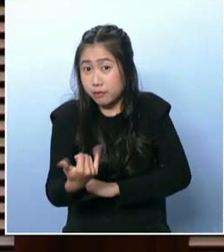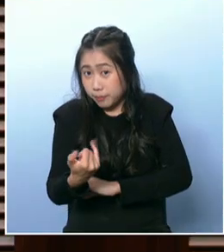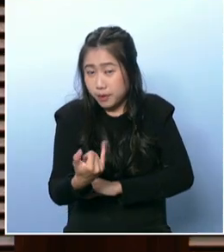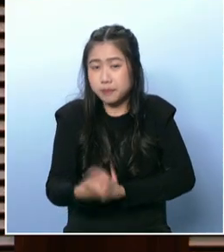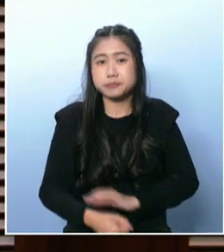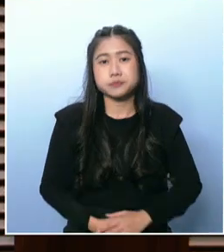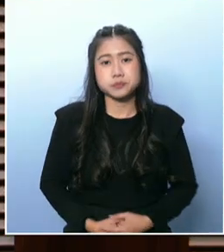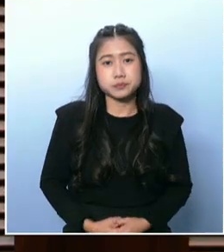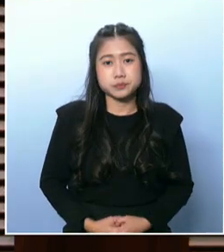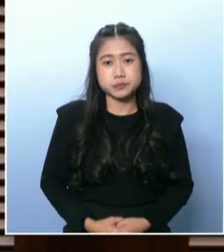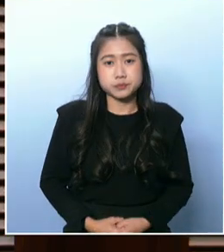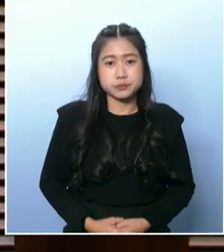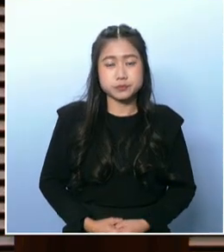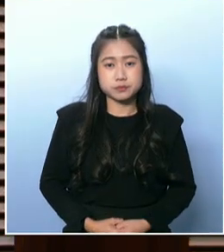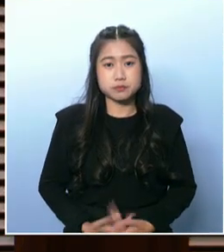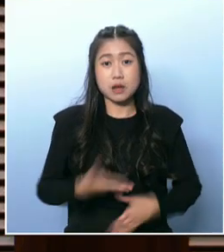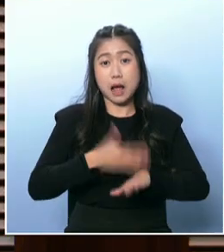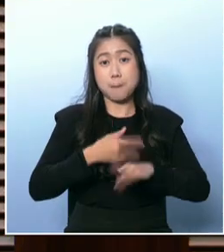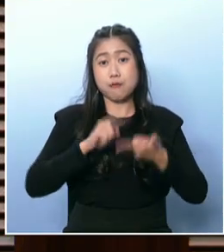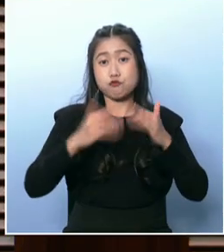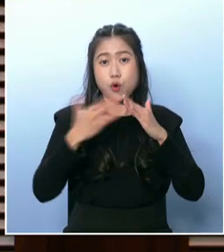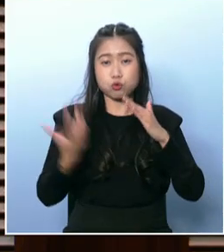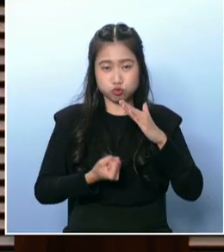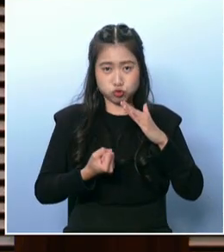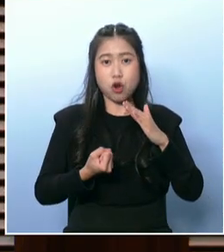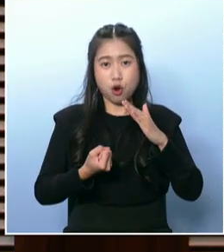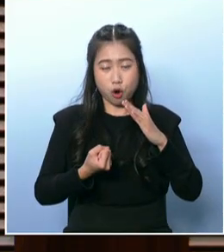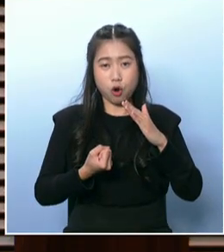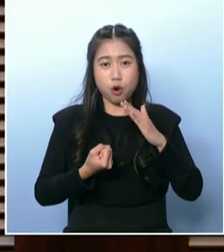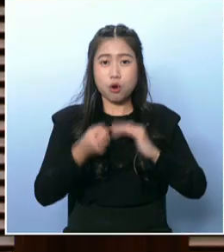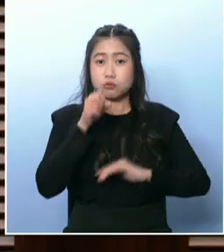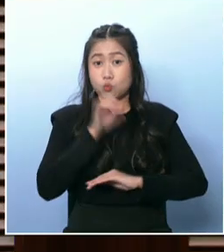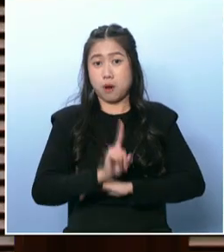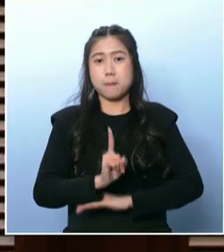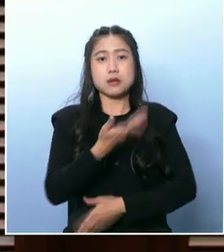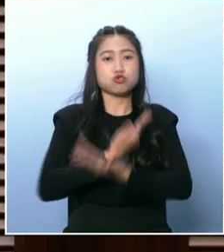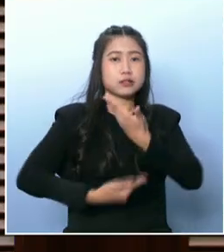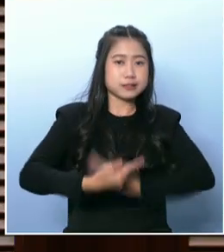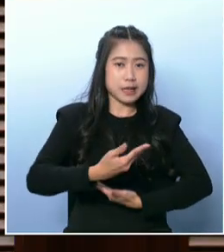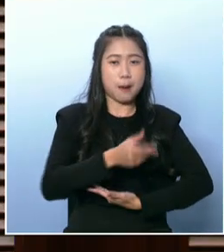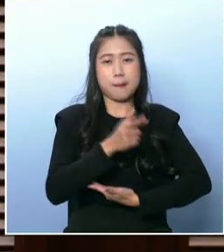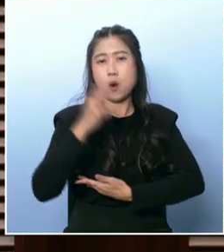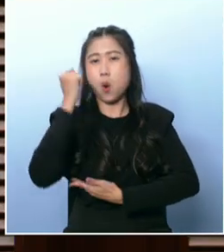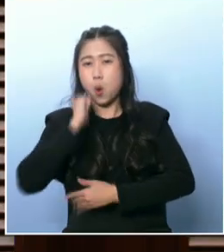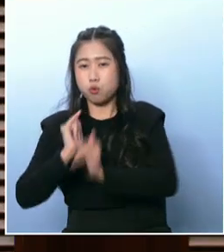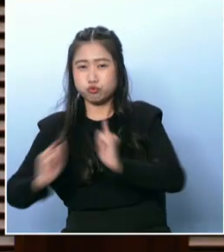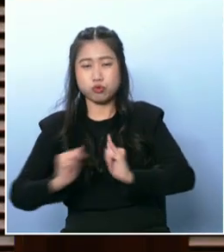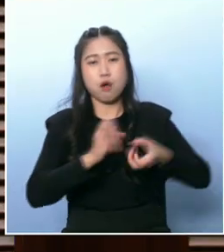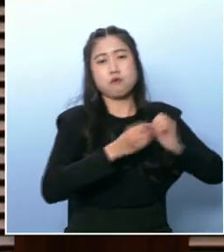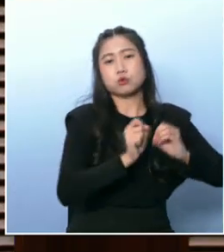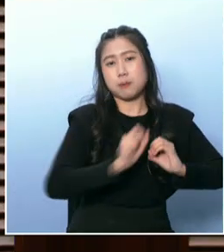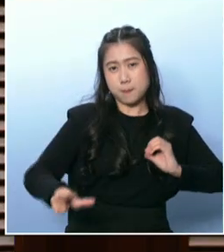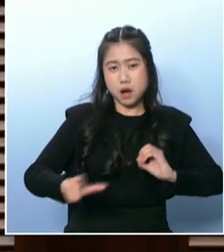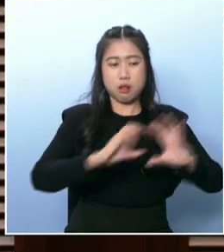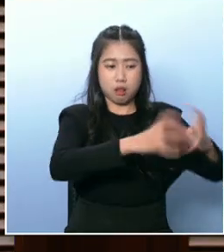be made more attractive for the private sector to come forward. As the Undersecretary has pointed out, RCHDs